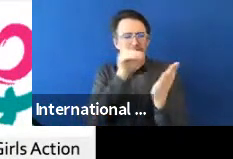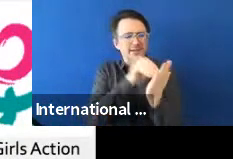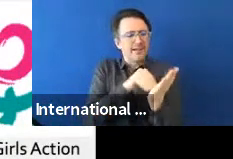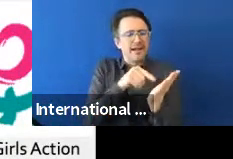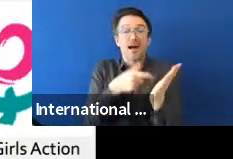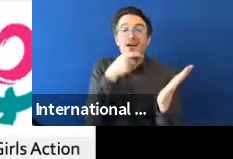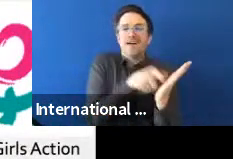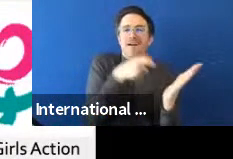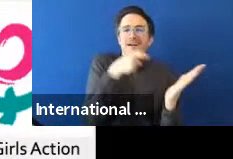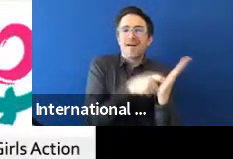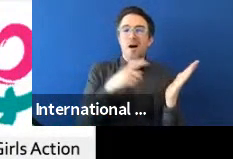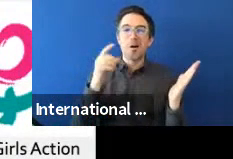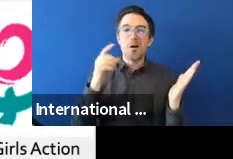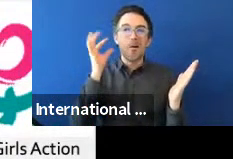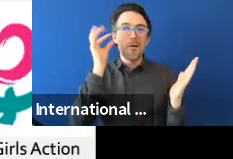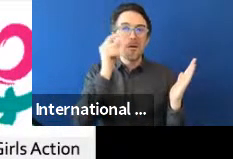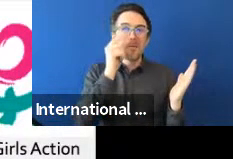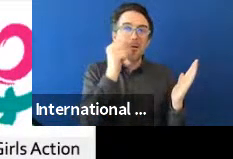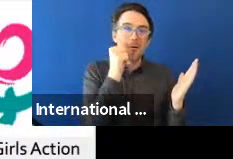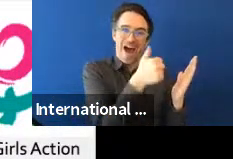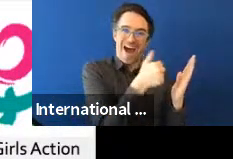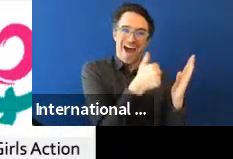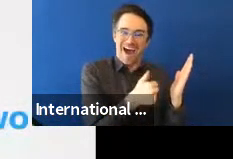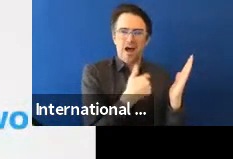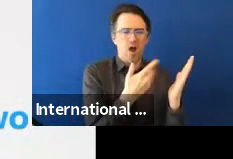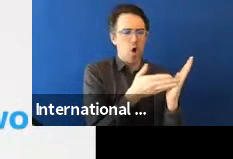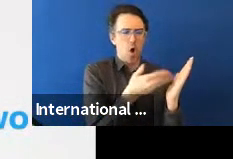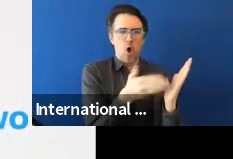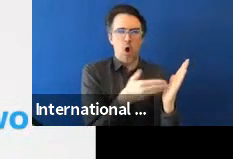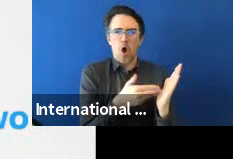in village. Next, please.